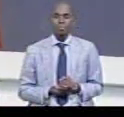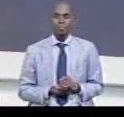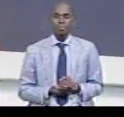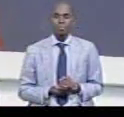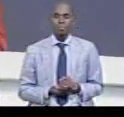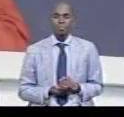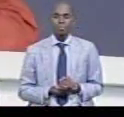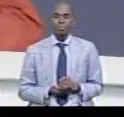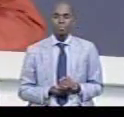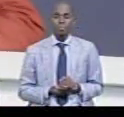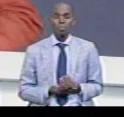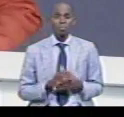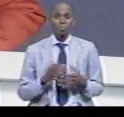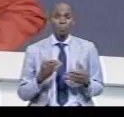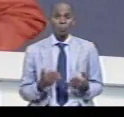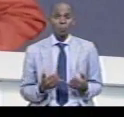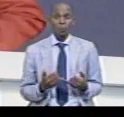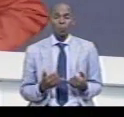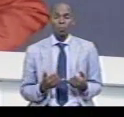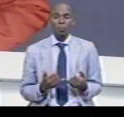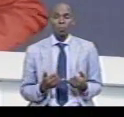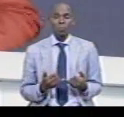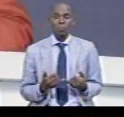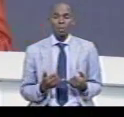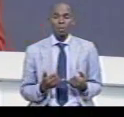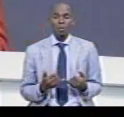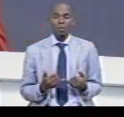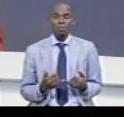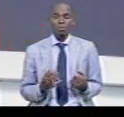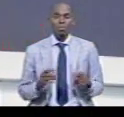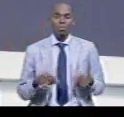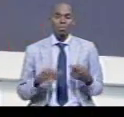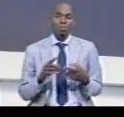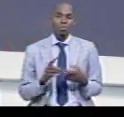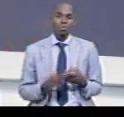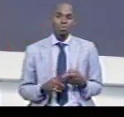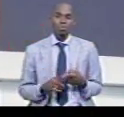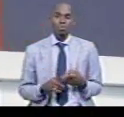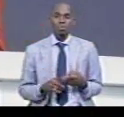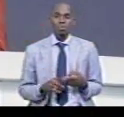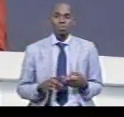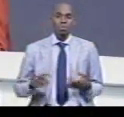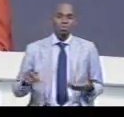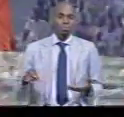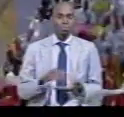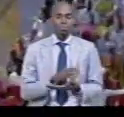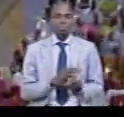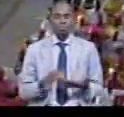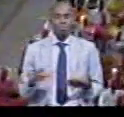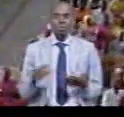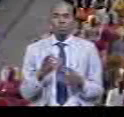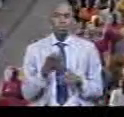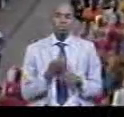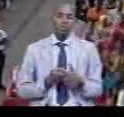At this time, you will listen to choir ministration from the nations.